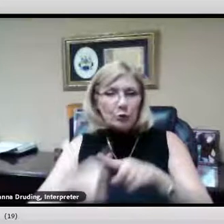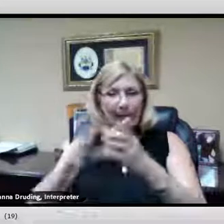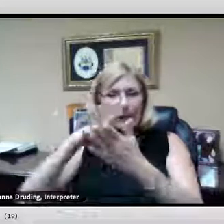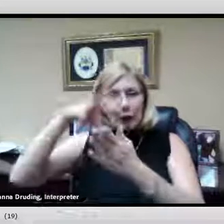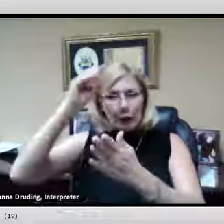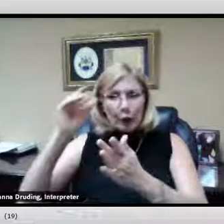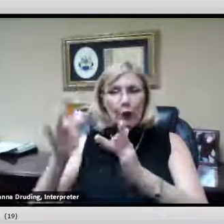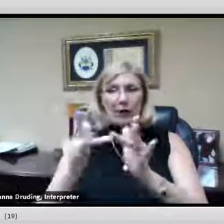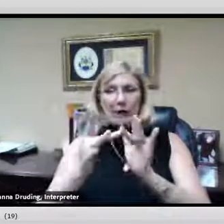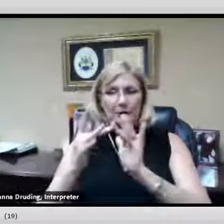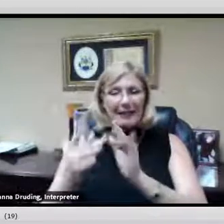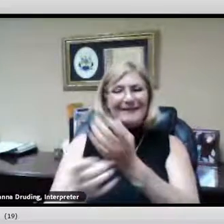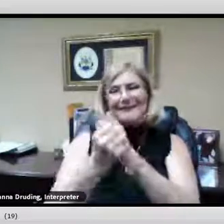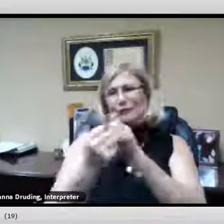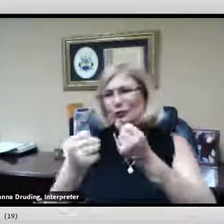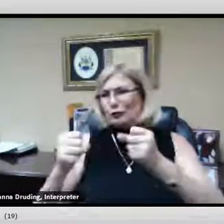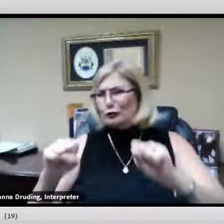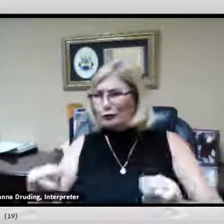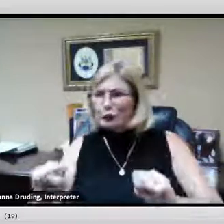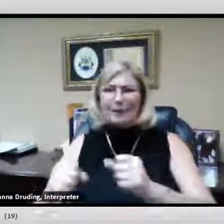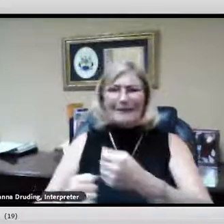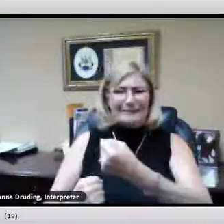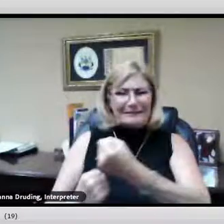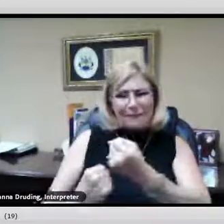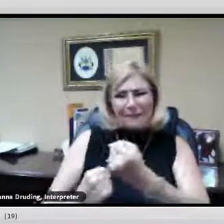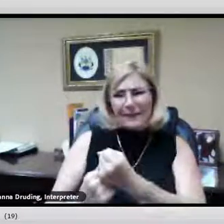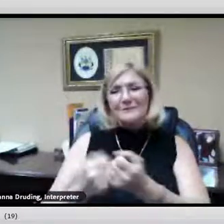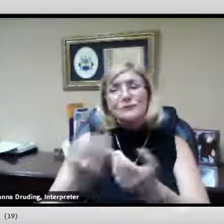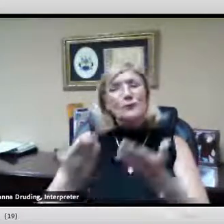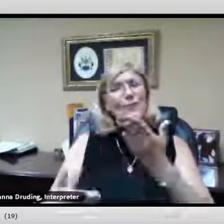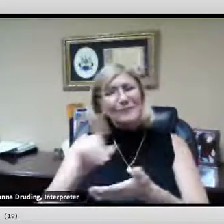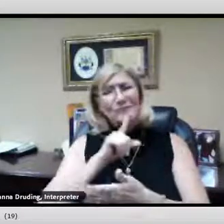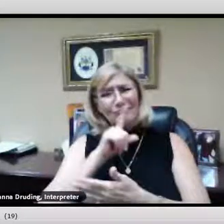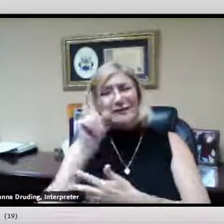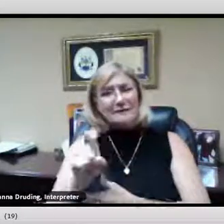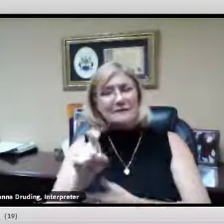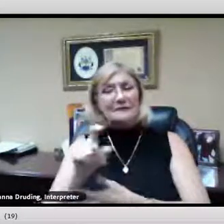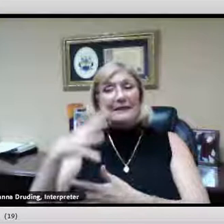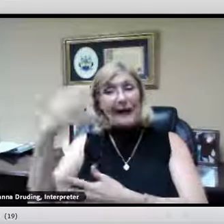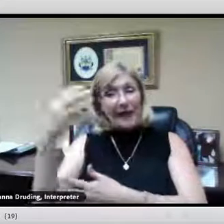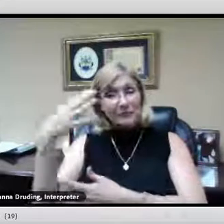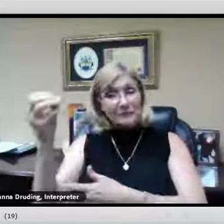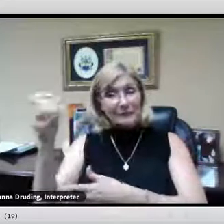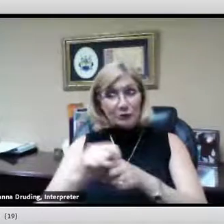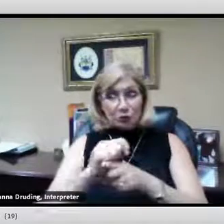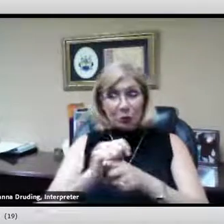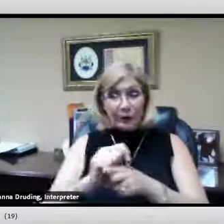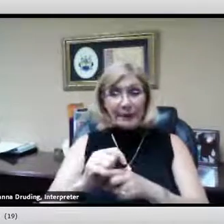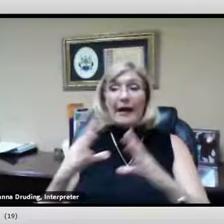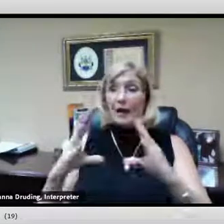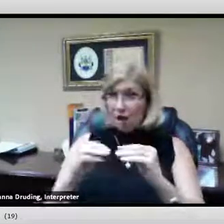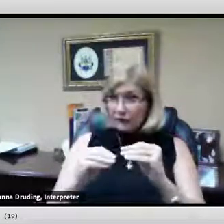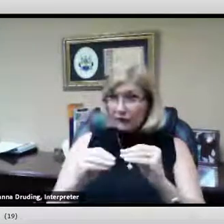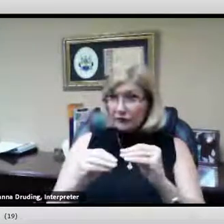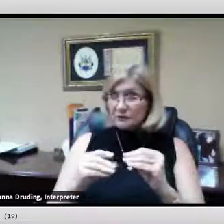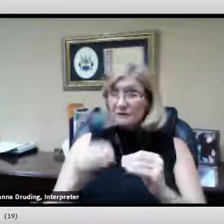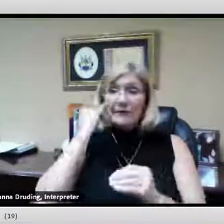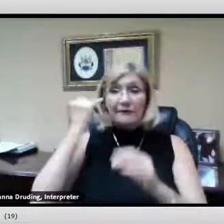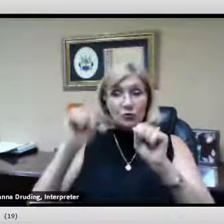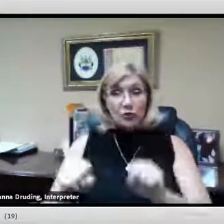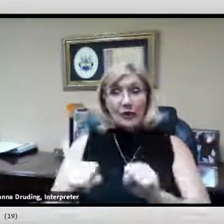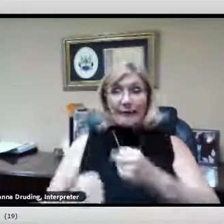with security and stability that you really need outside training for. Conferences are very helpful if you can get support